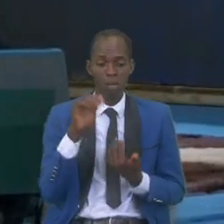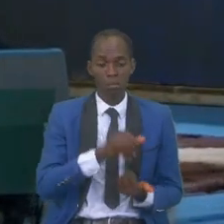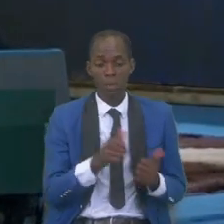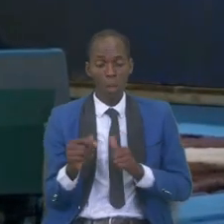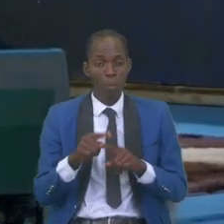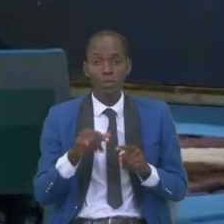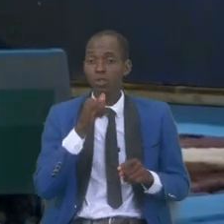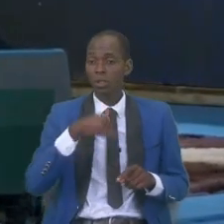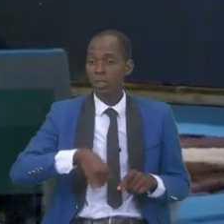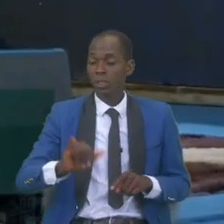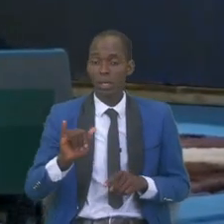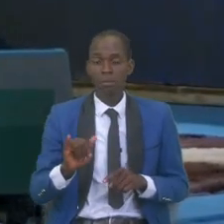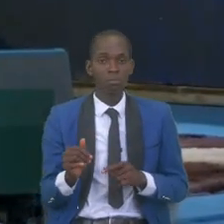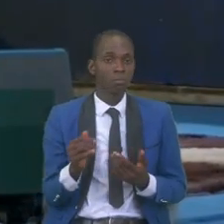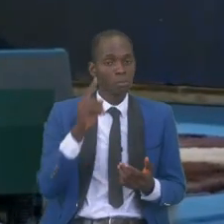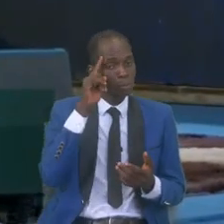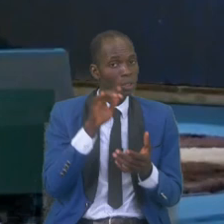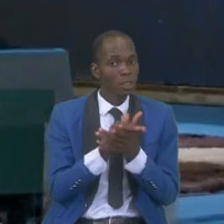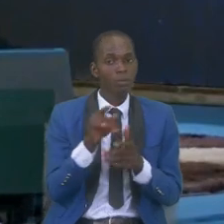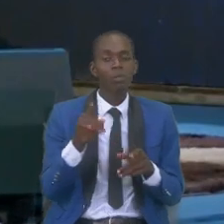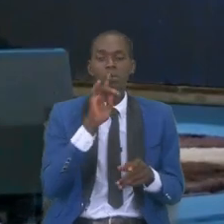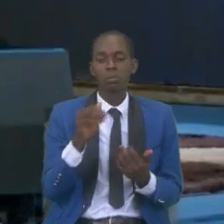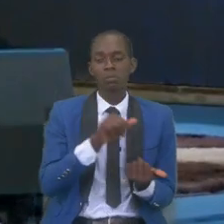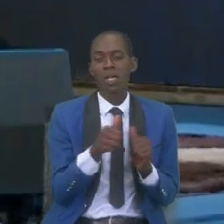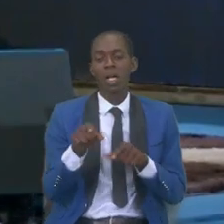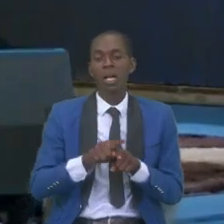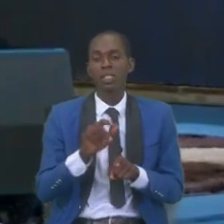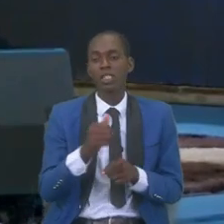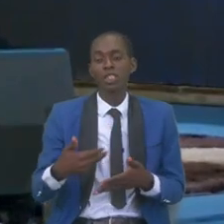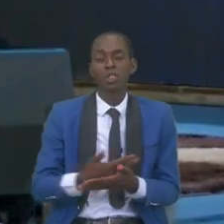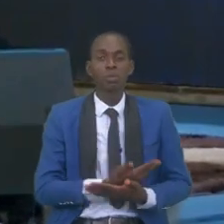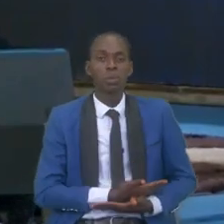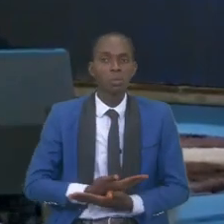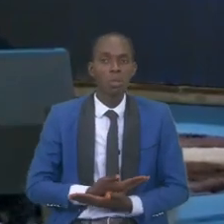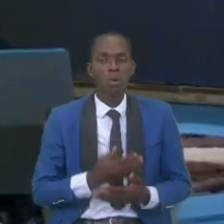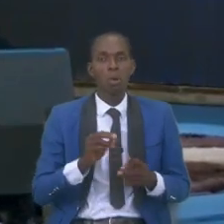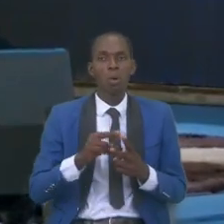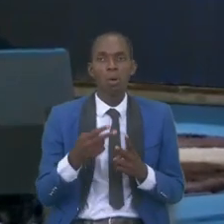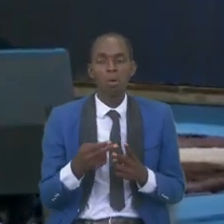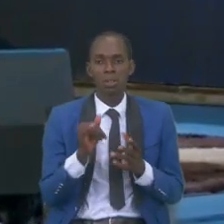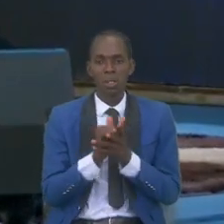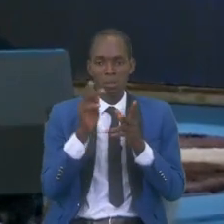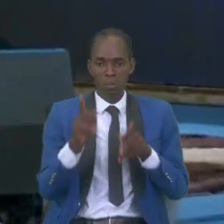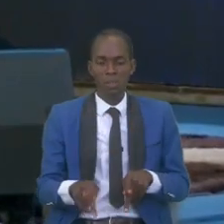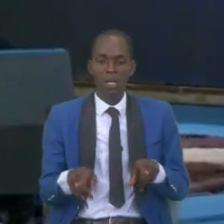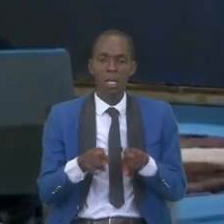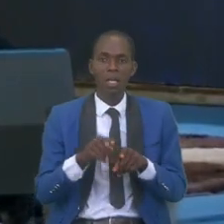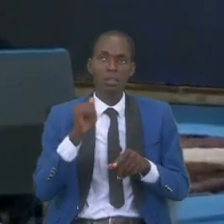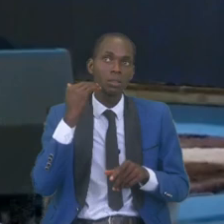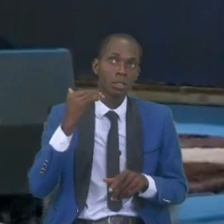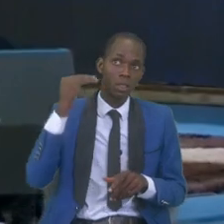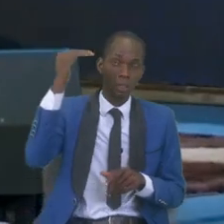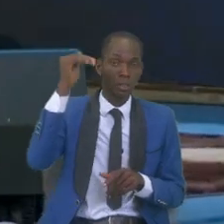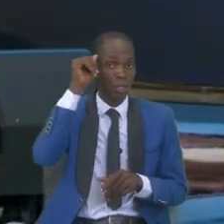infant, he that believeth not, or even an adult, is come over to a new denomination. And